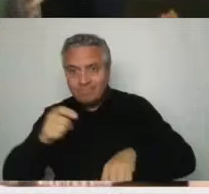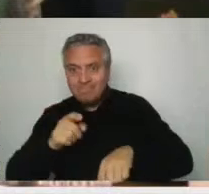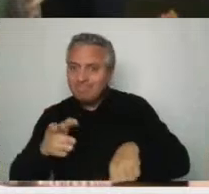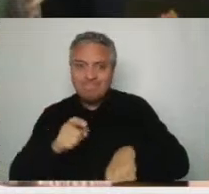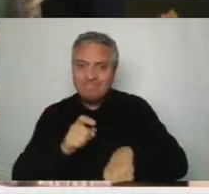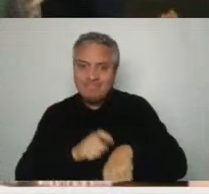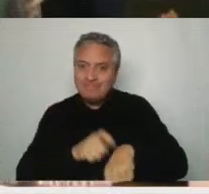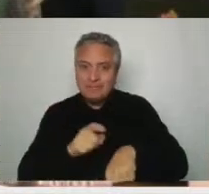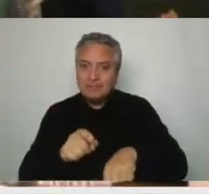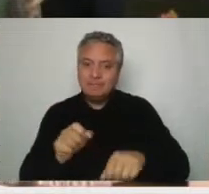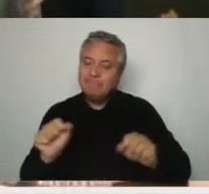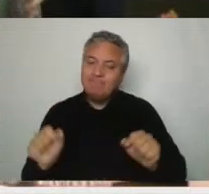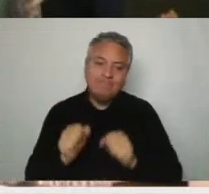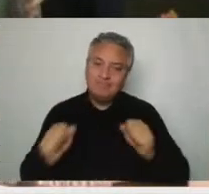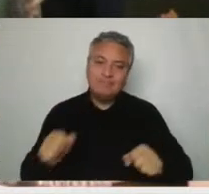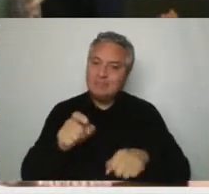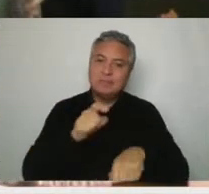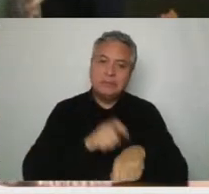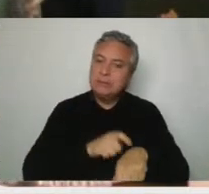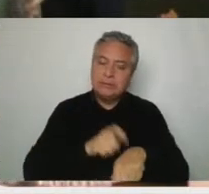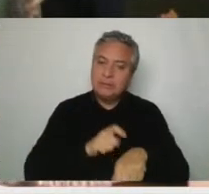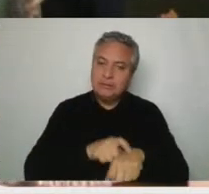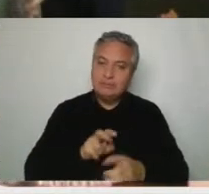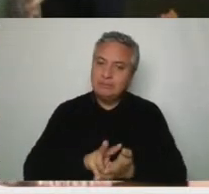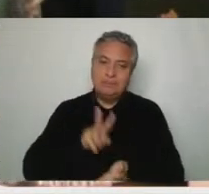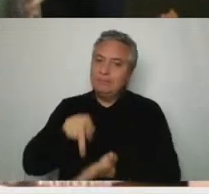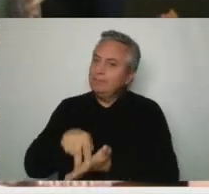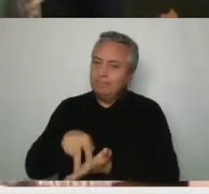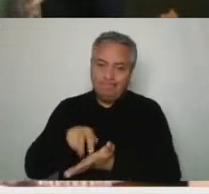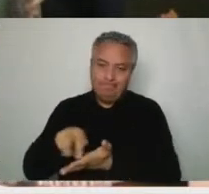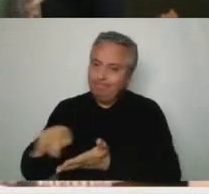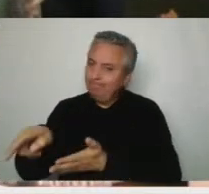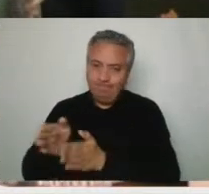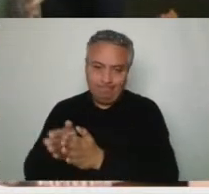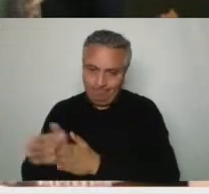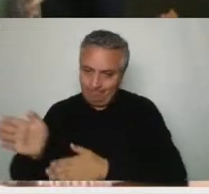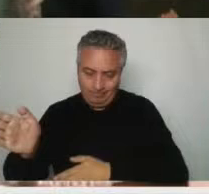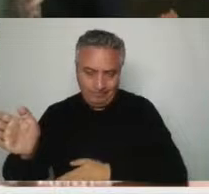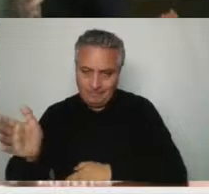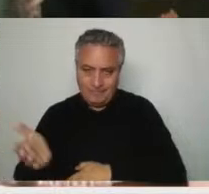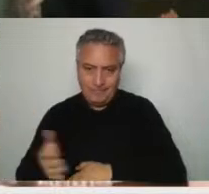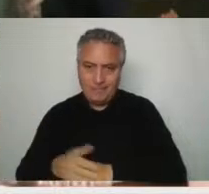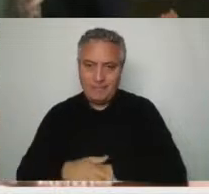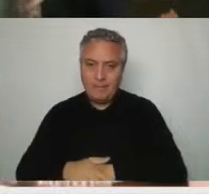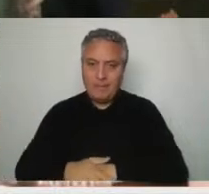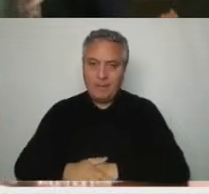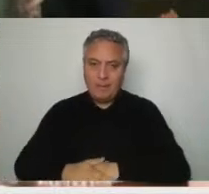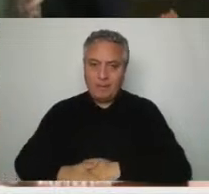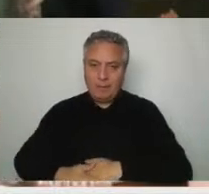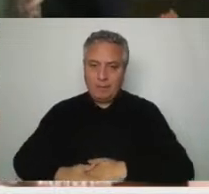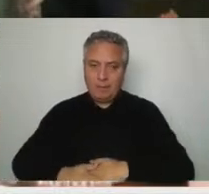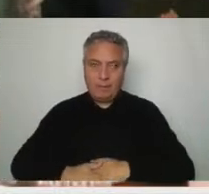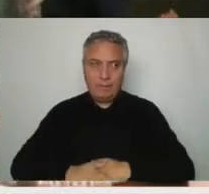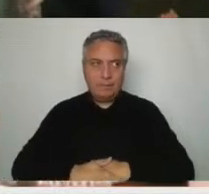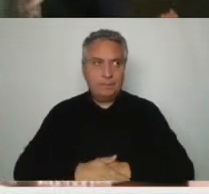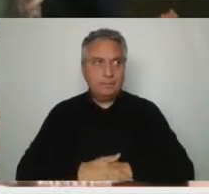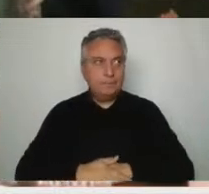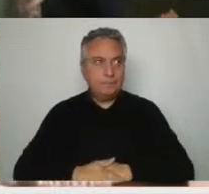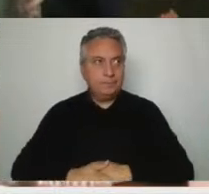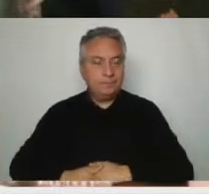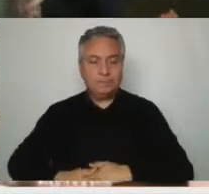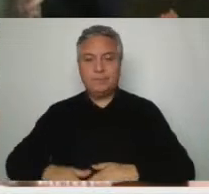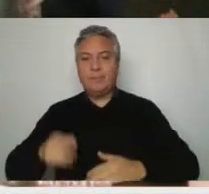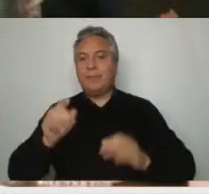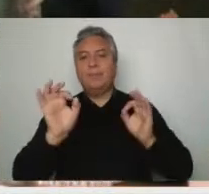correct? Yes, unfortunately, Mr. Salgado needs to leave. Oh, actually, he will